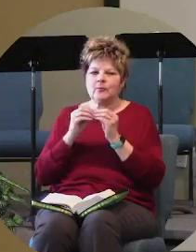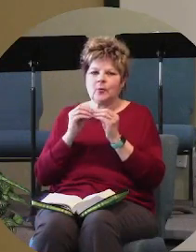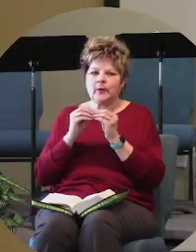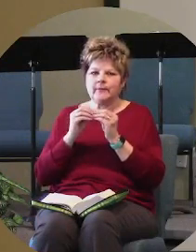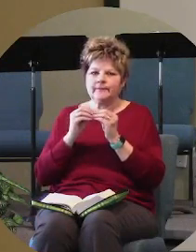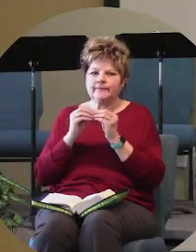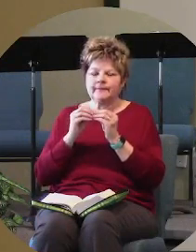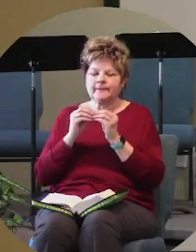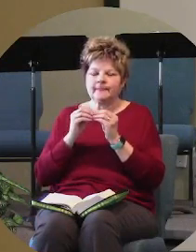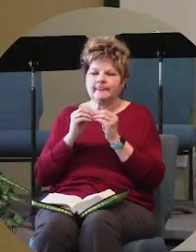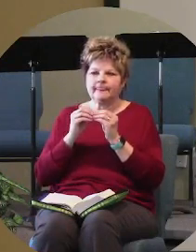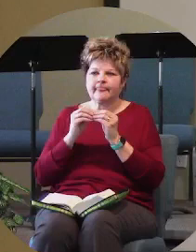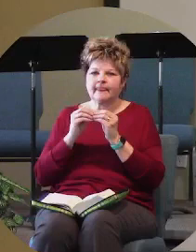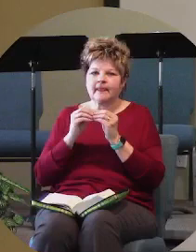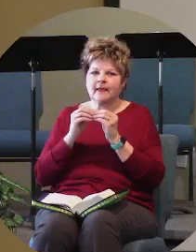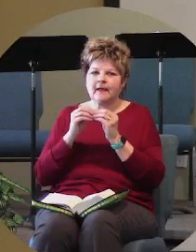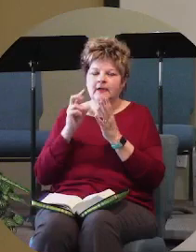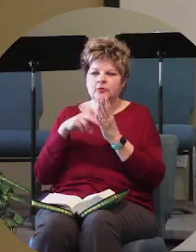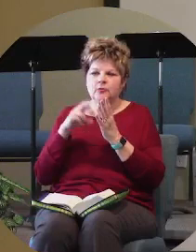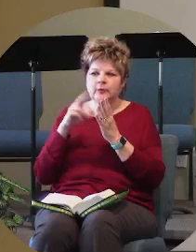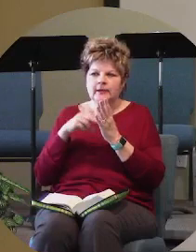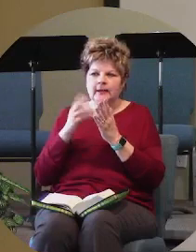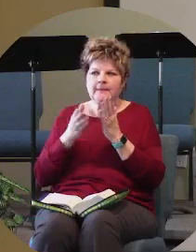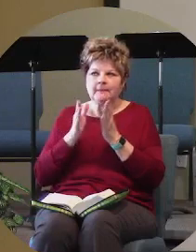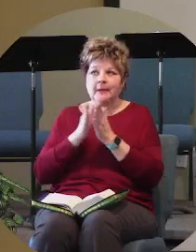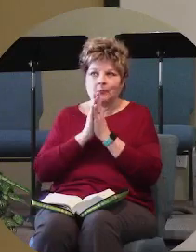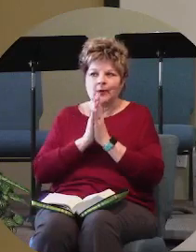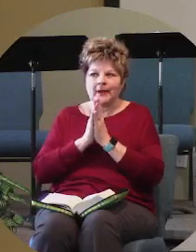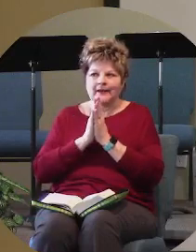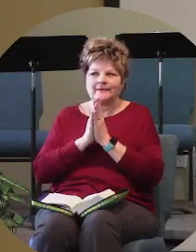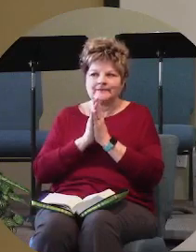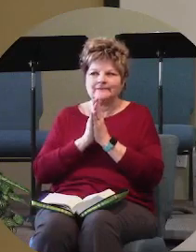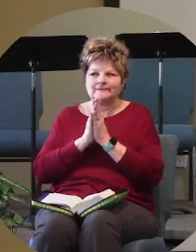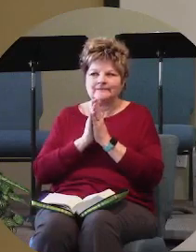reading, why don't you pray too?